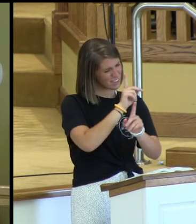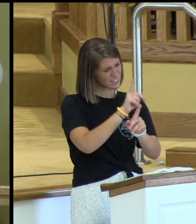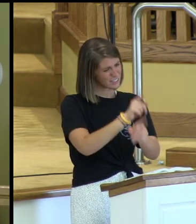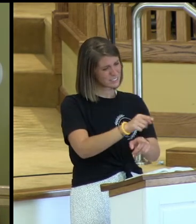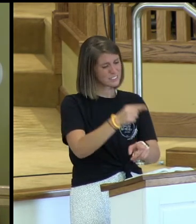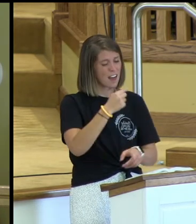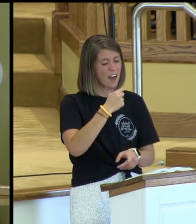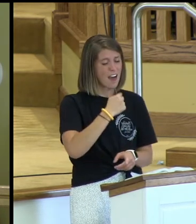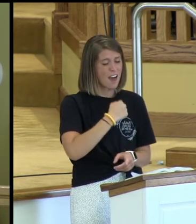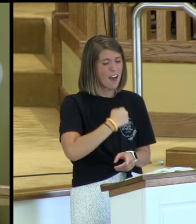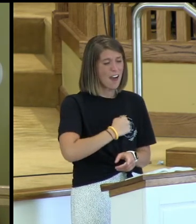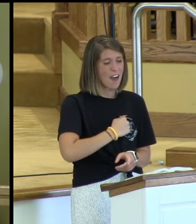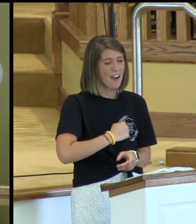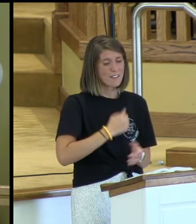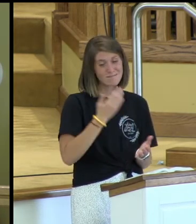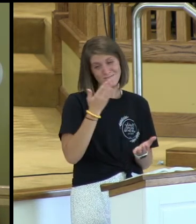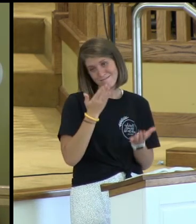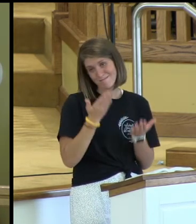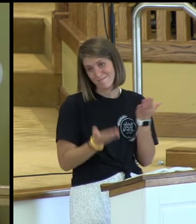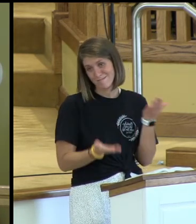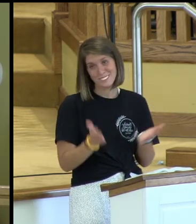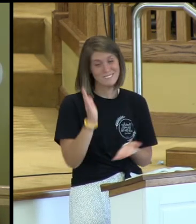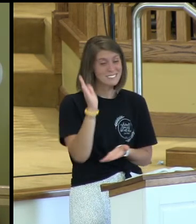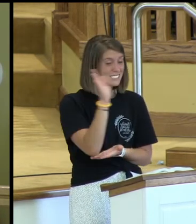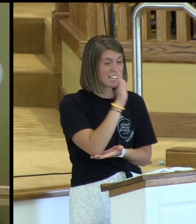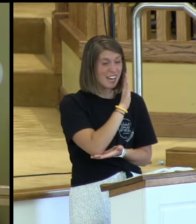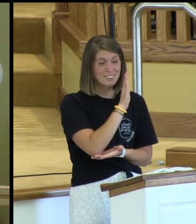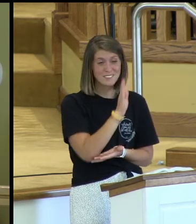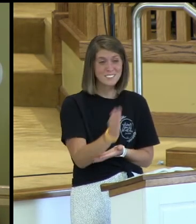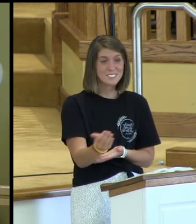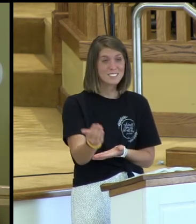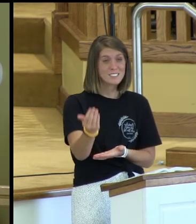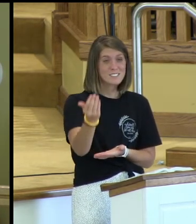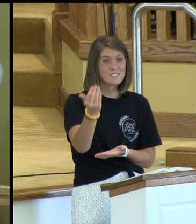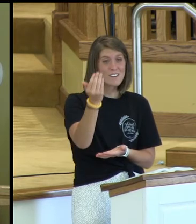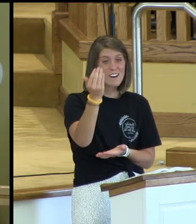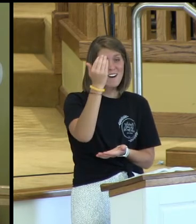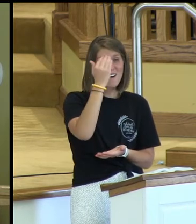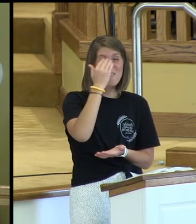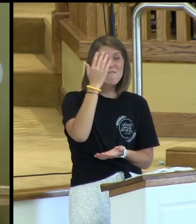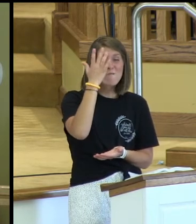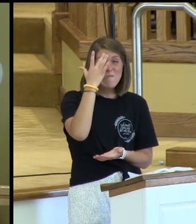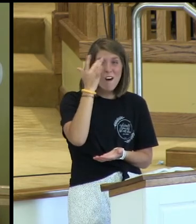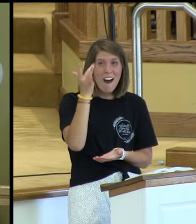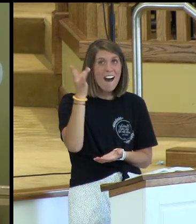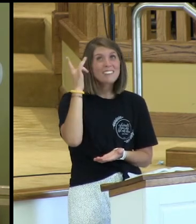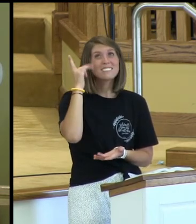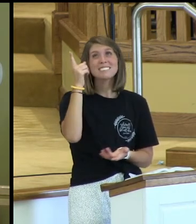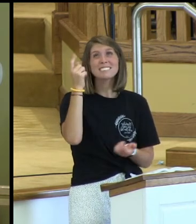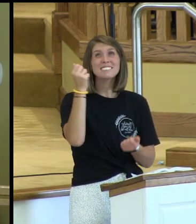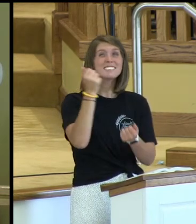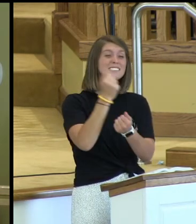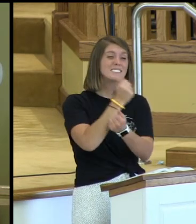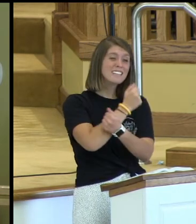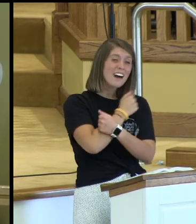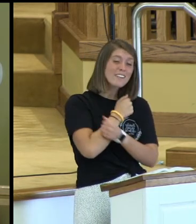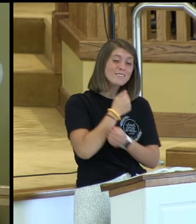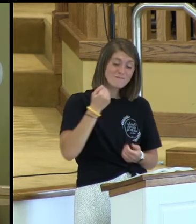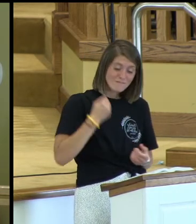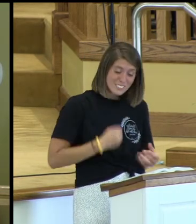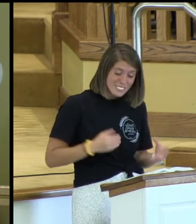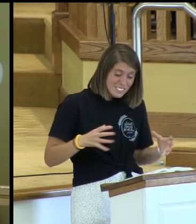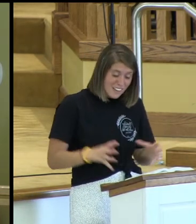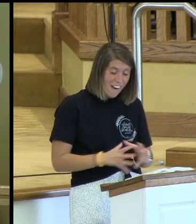answer I may never know, why he ever loved